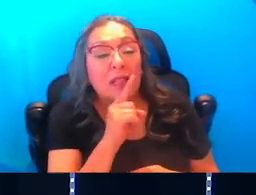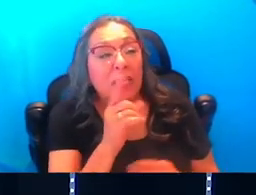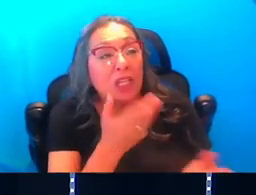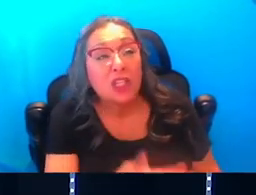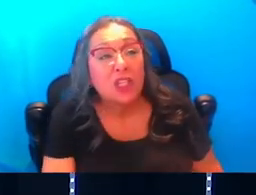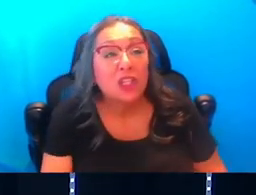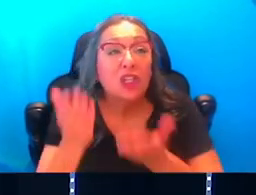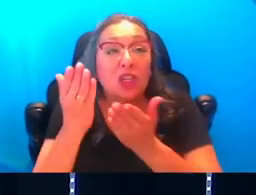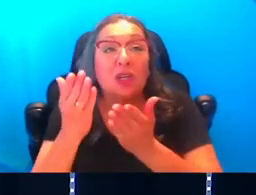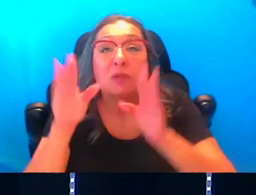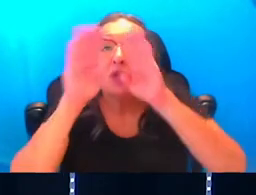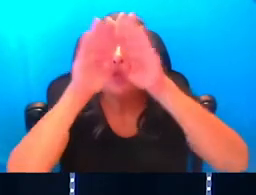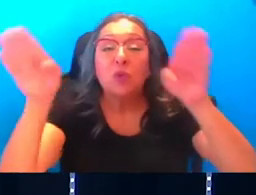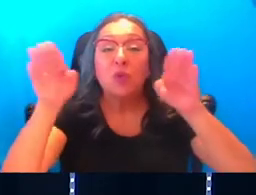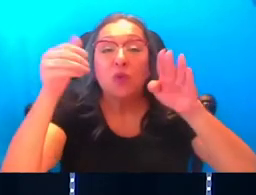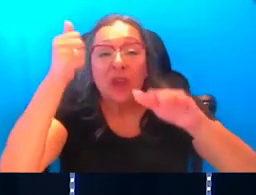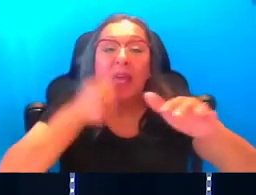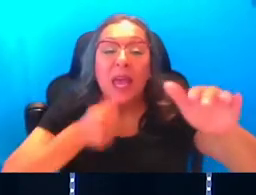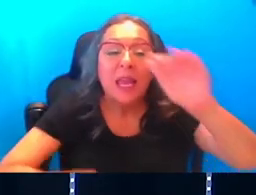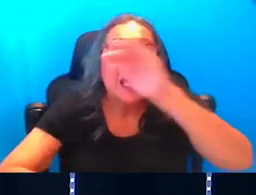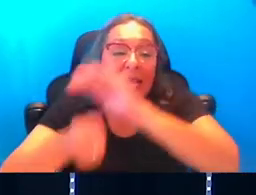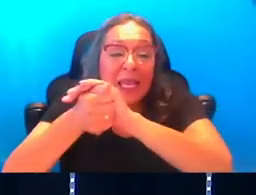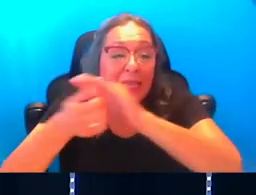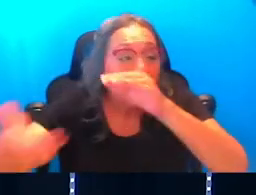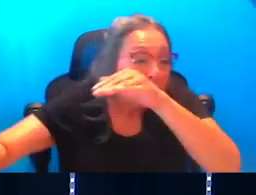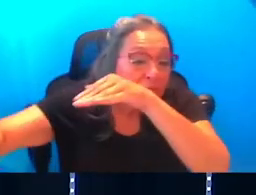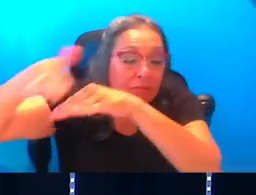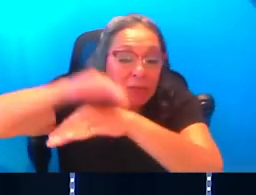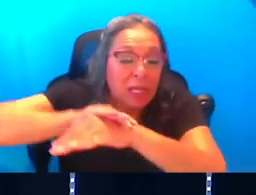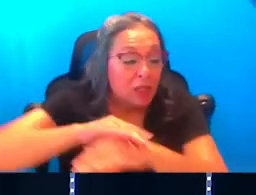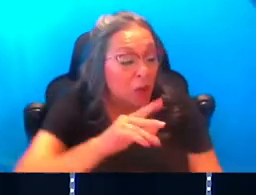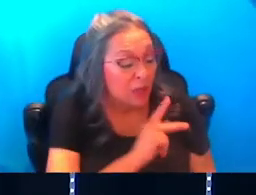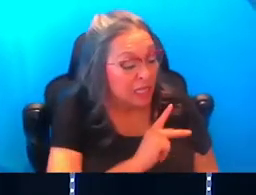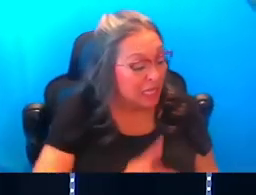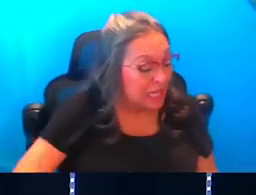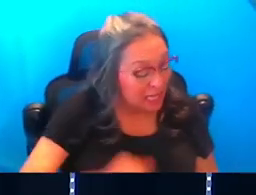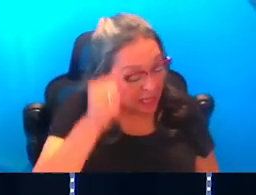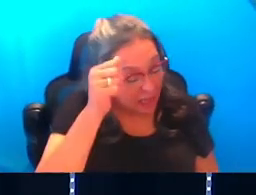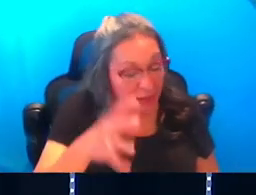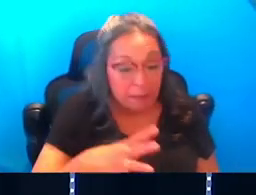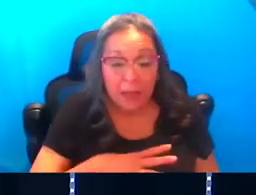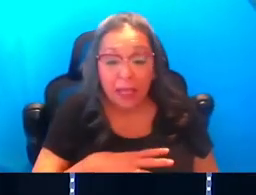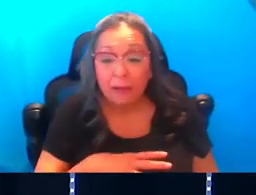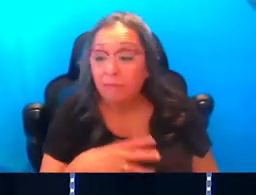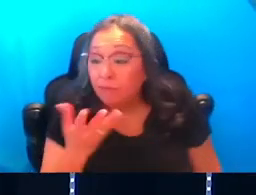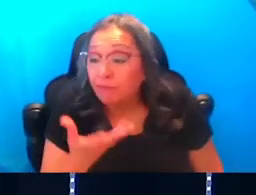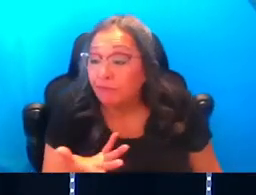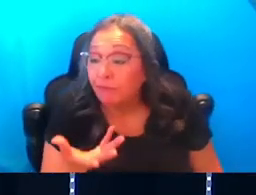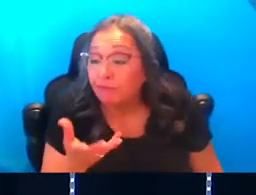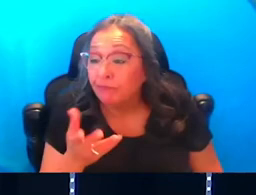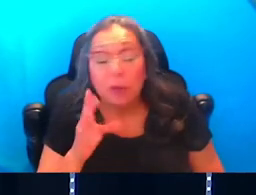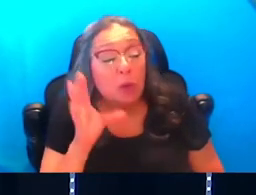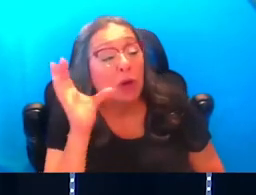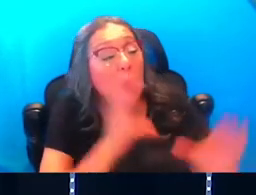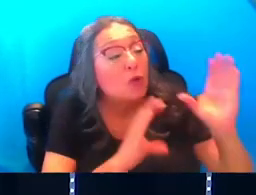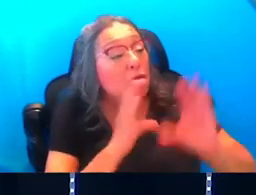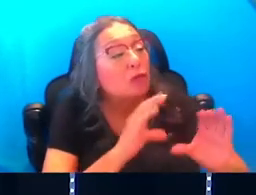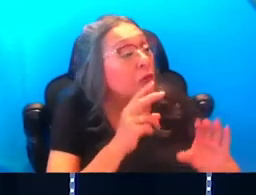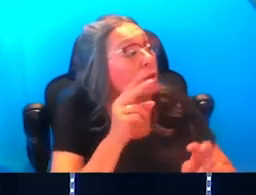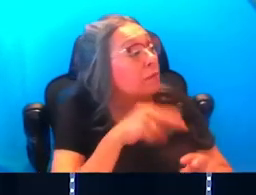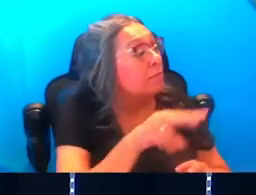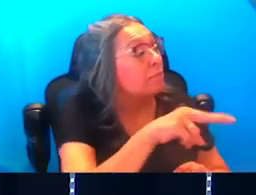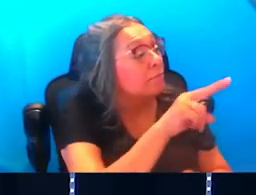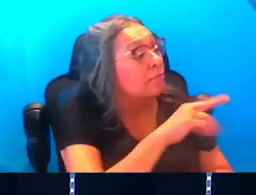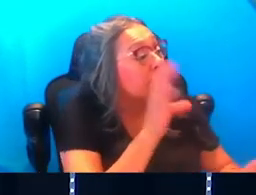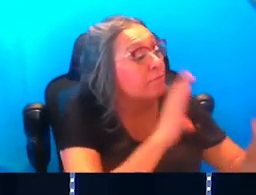beneath bundles of flax that she had laid out. And so the king's men went trouncing off, looking for the spies.